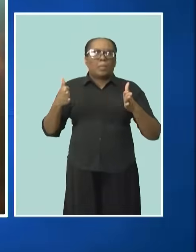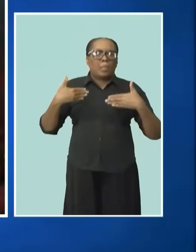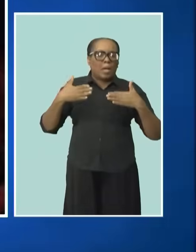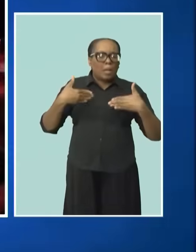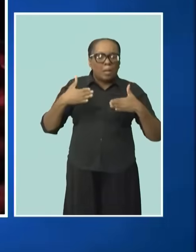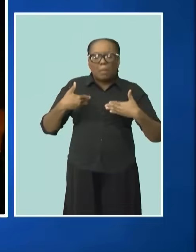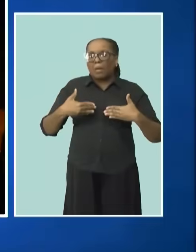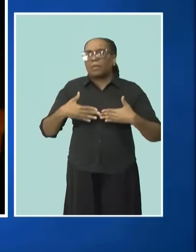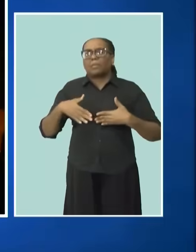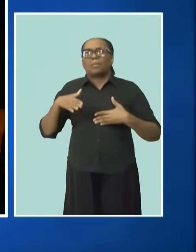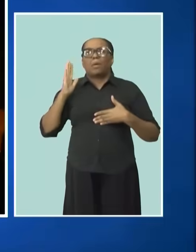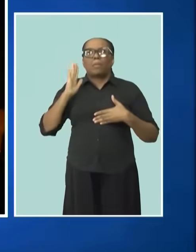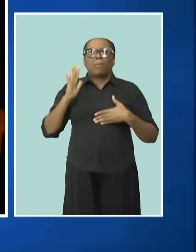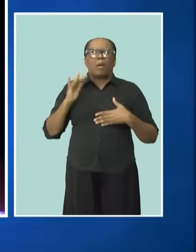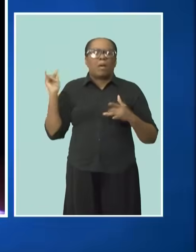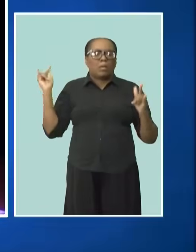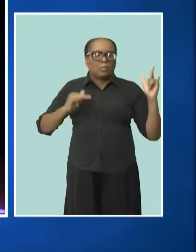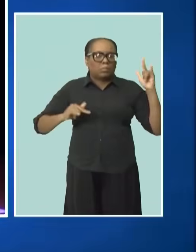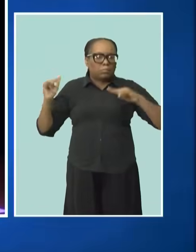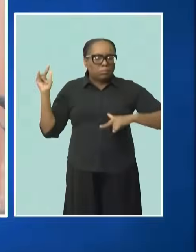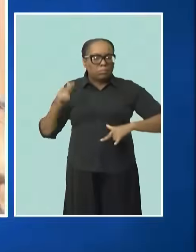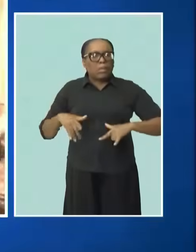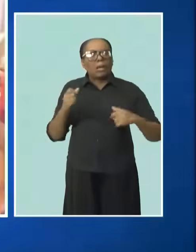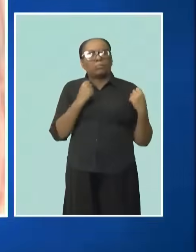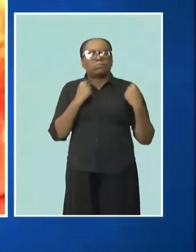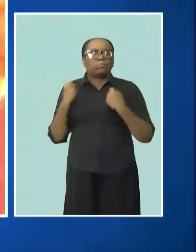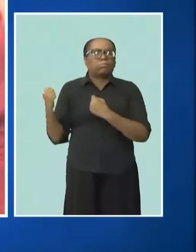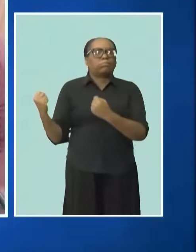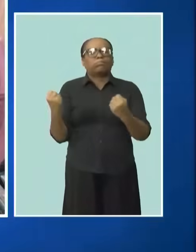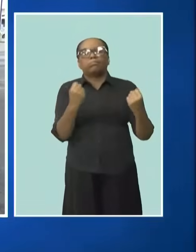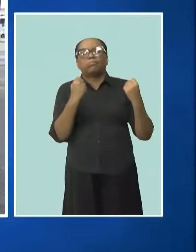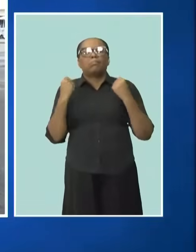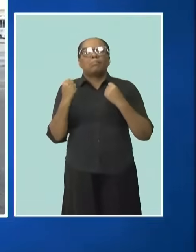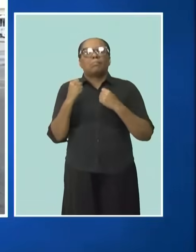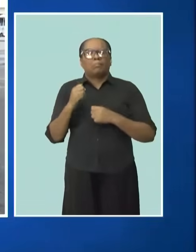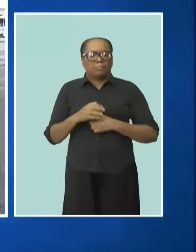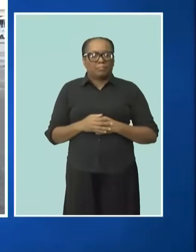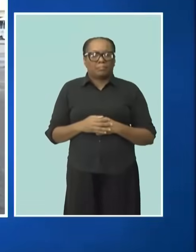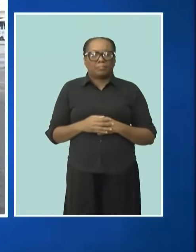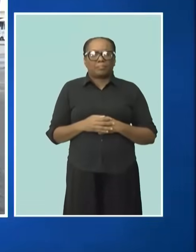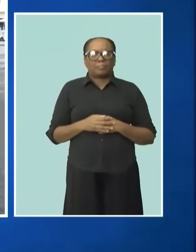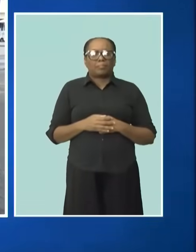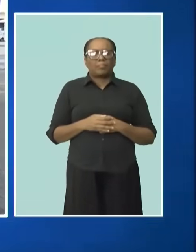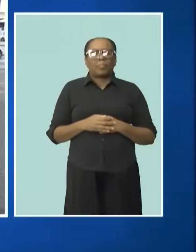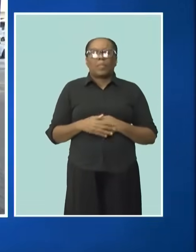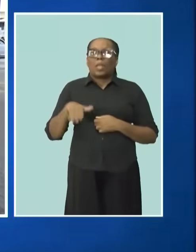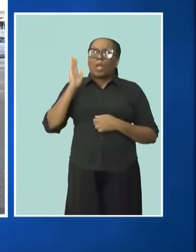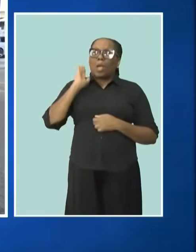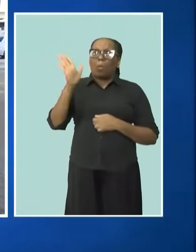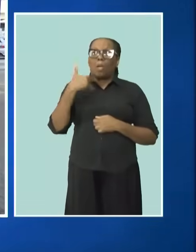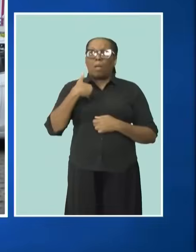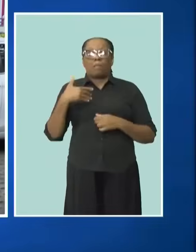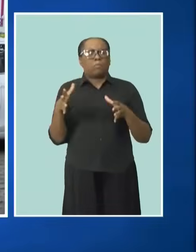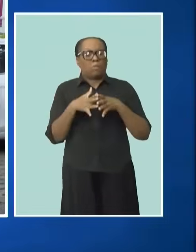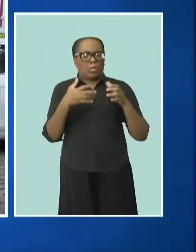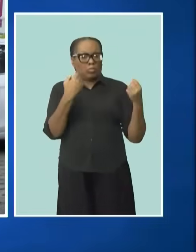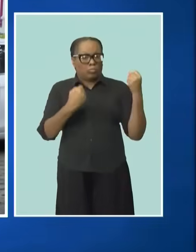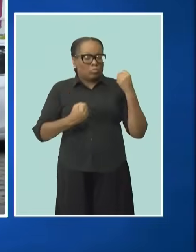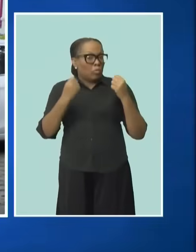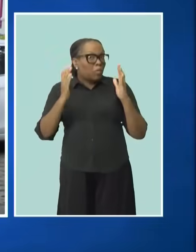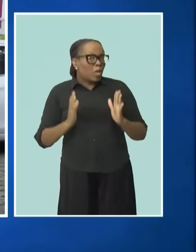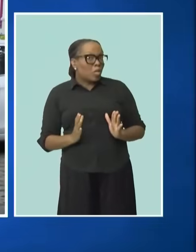and from venues and around the island. That includes a whole cadre of drivers, and